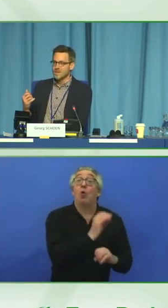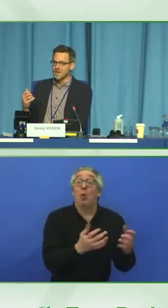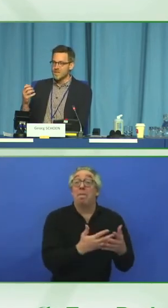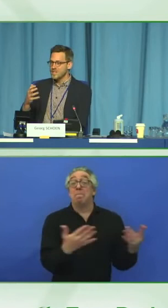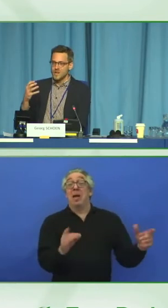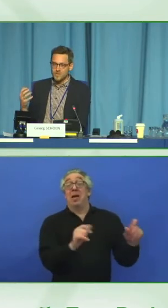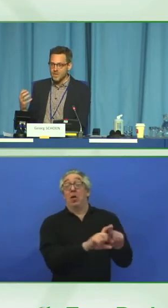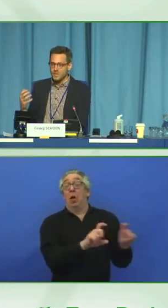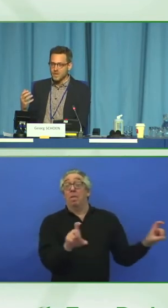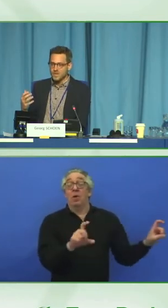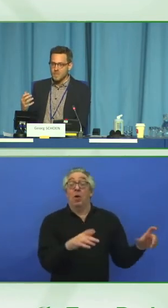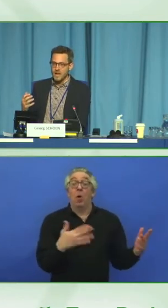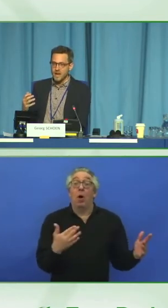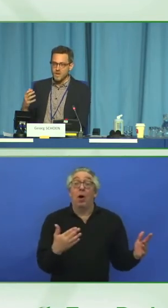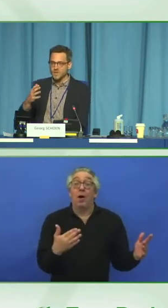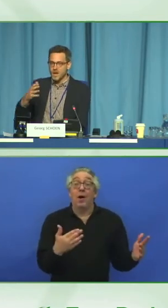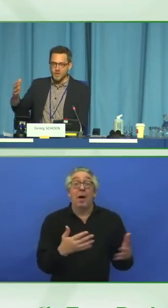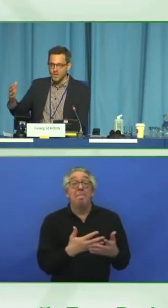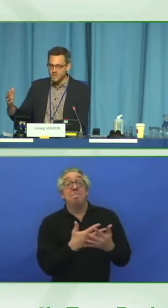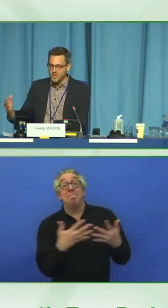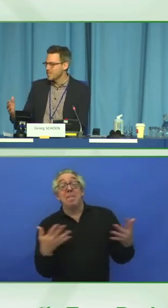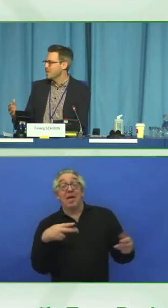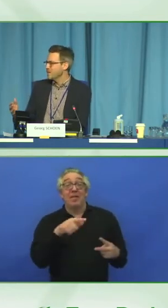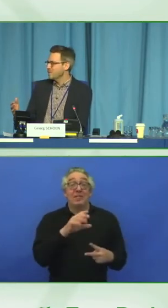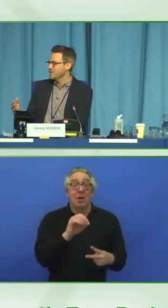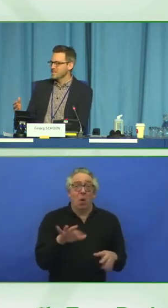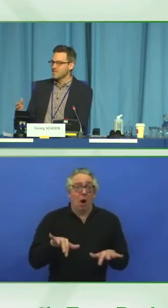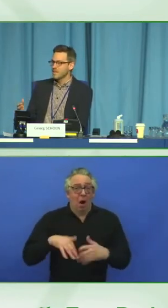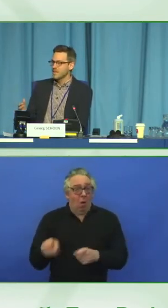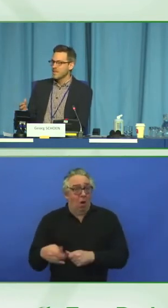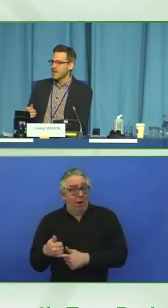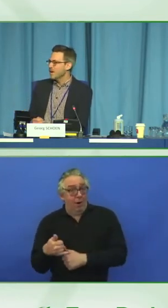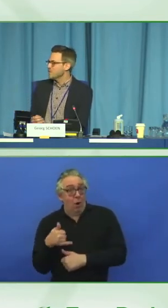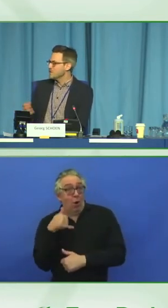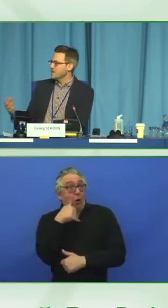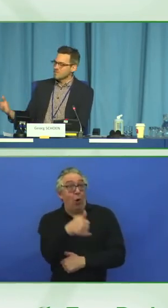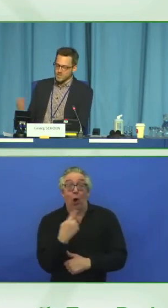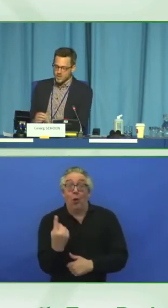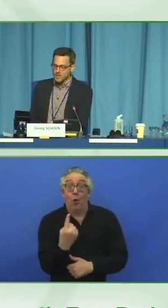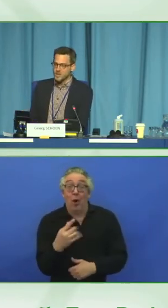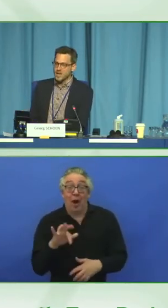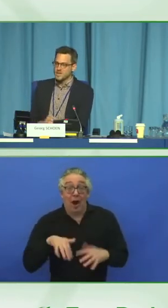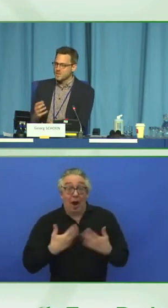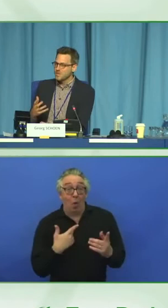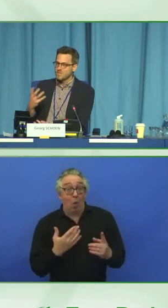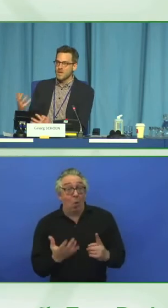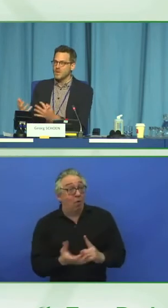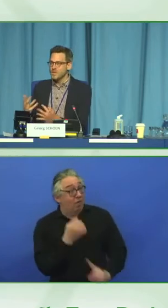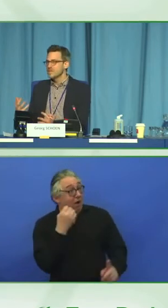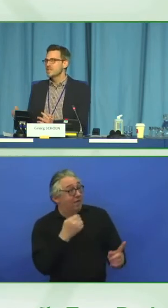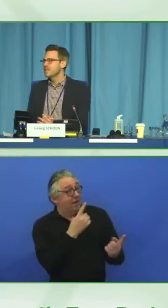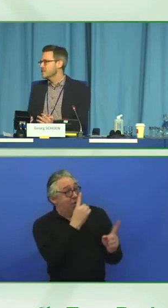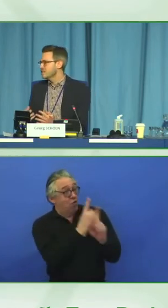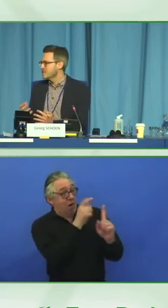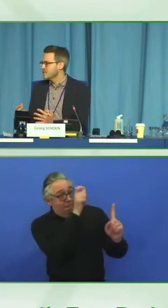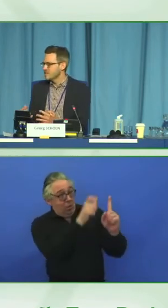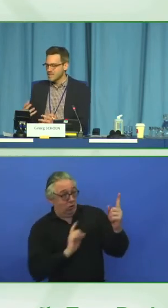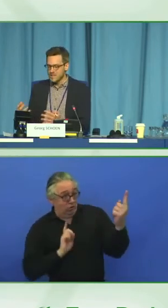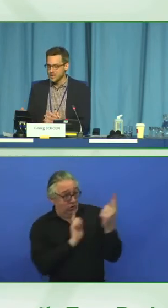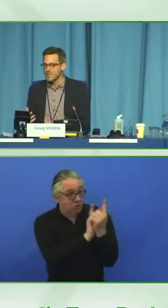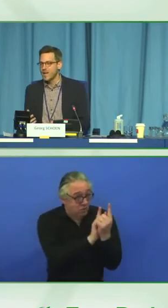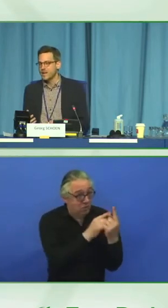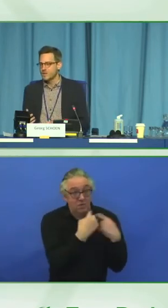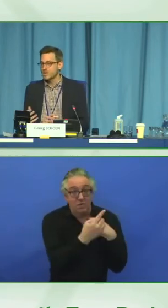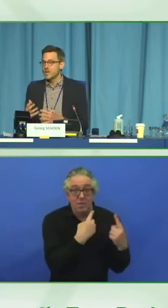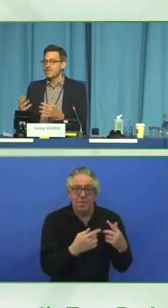to? Which telephone number? How do I reach the right person? So I would love to ask you, how do you see this?